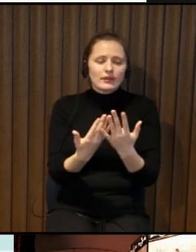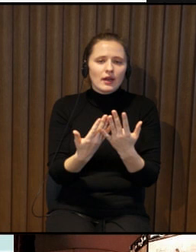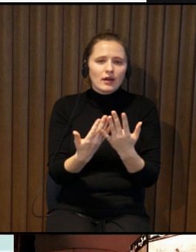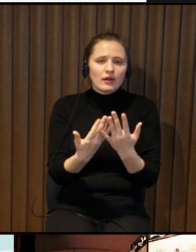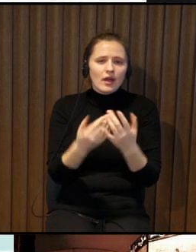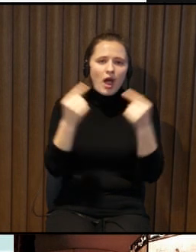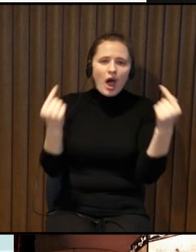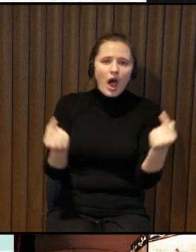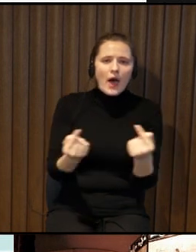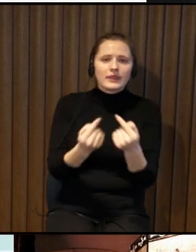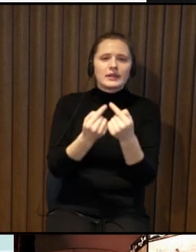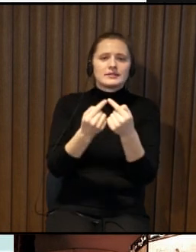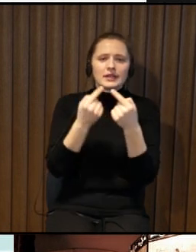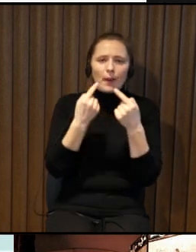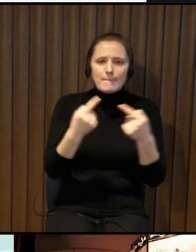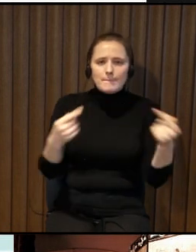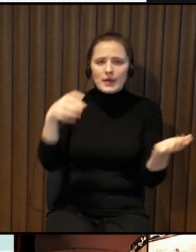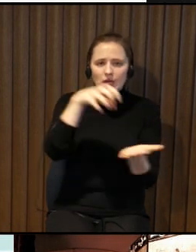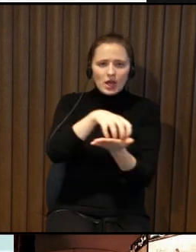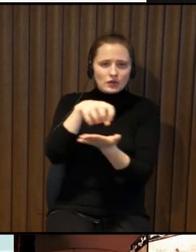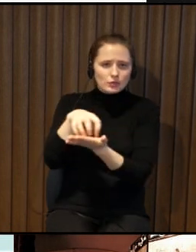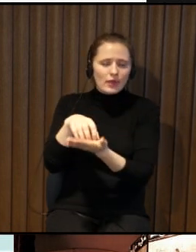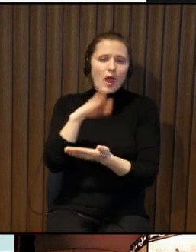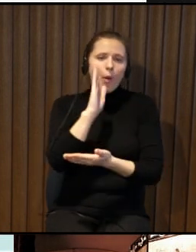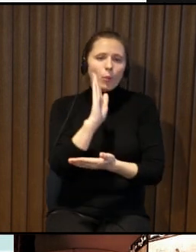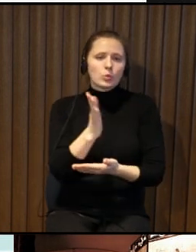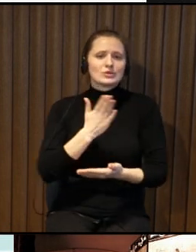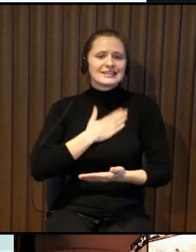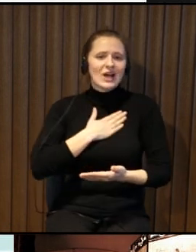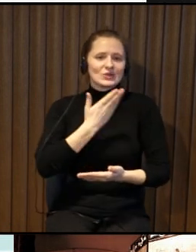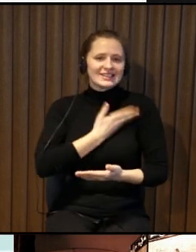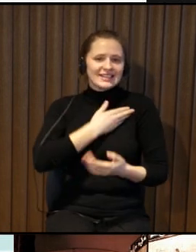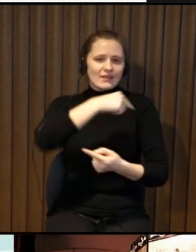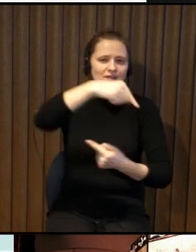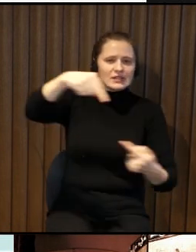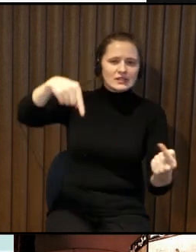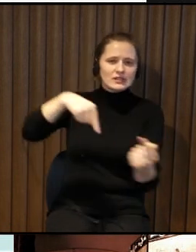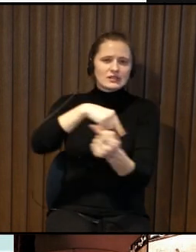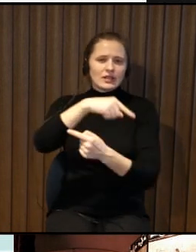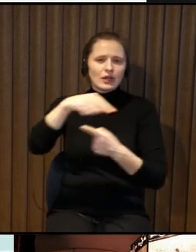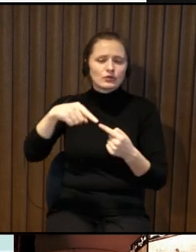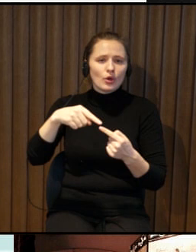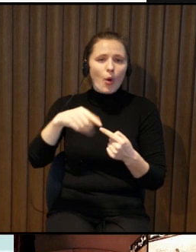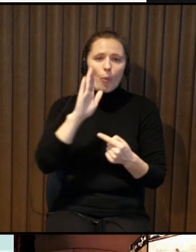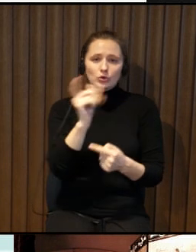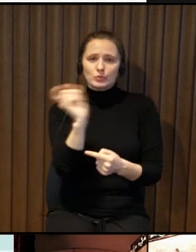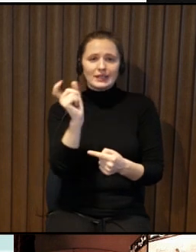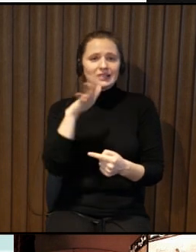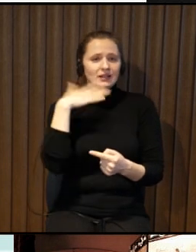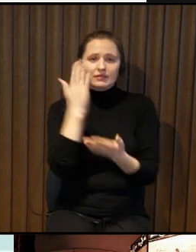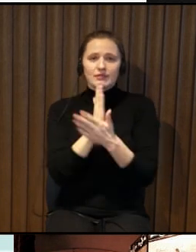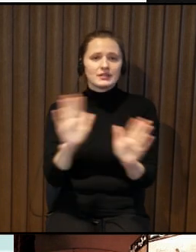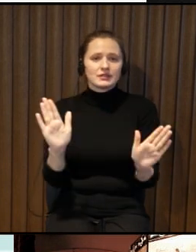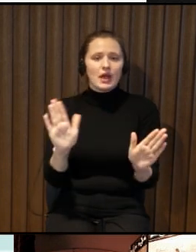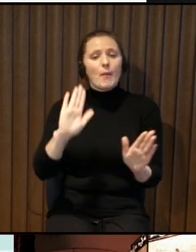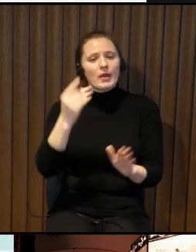it may take a little bit more time and cost a bit more at the very beginning, But our system will be adaptable, and we will save